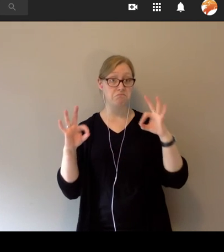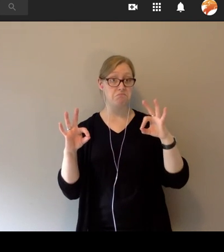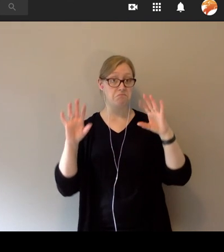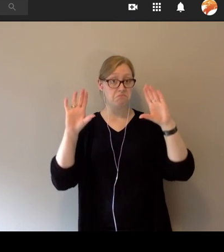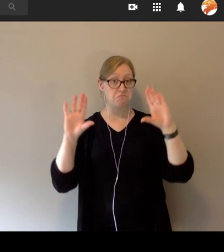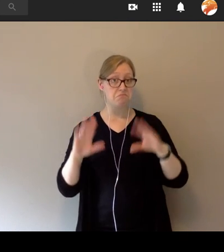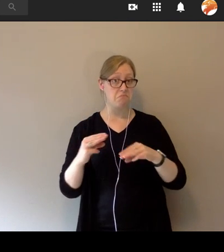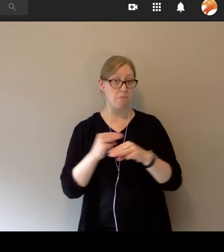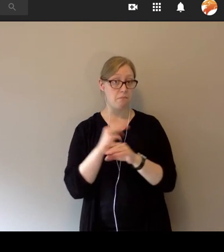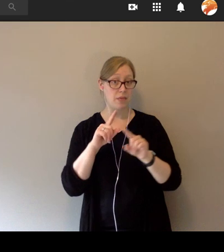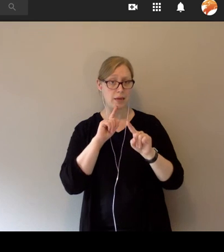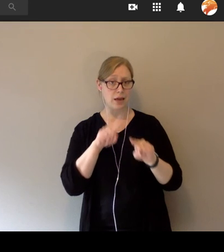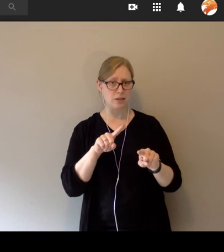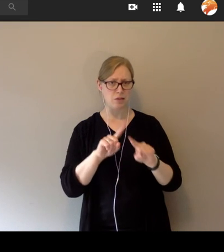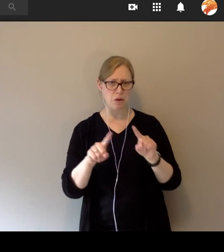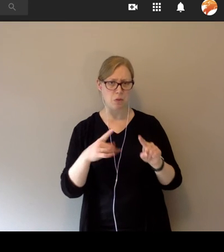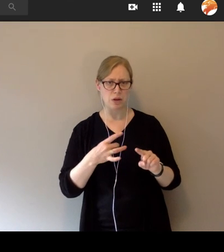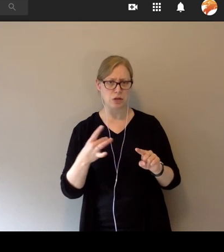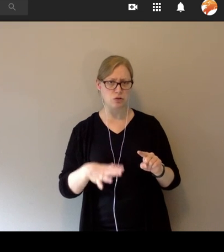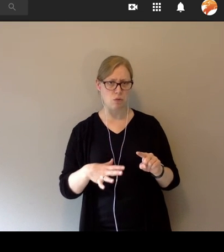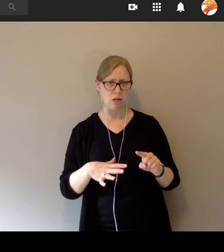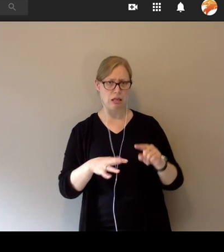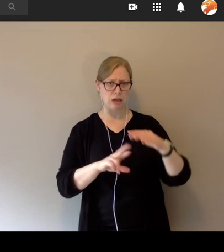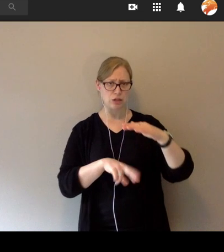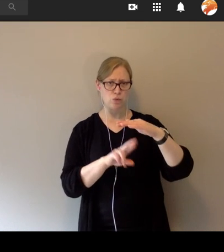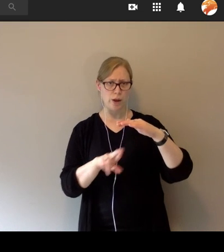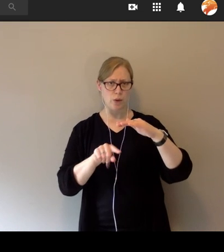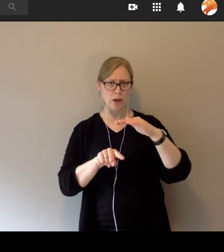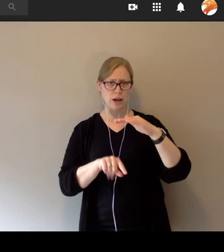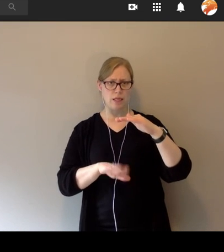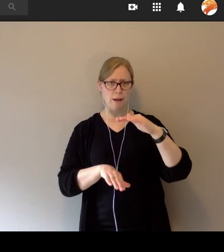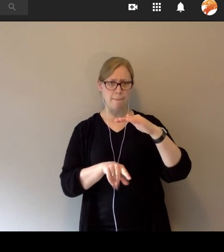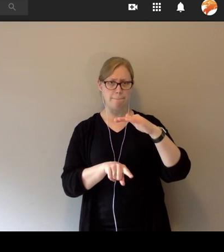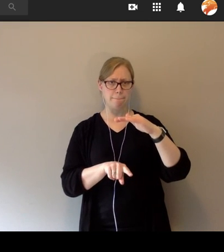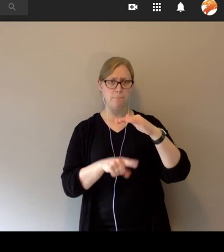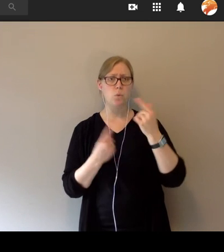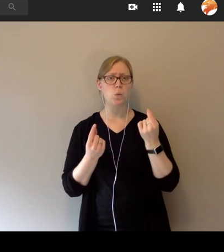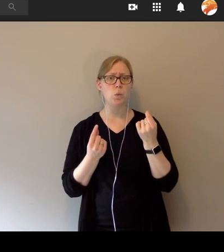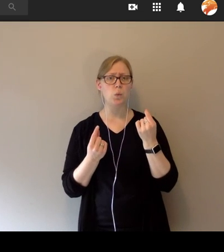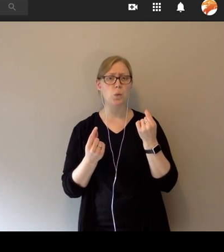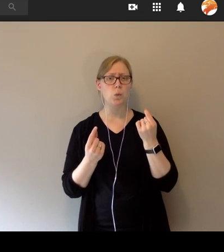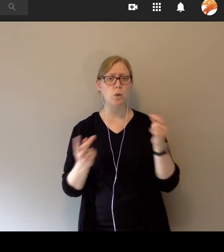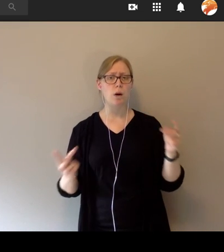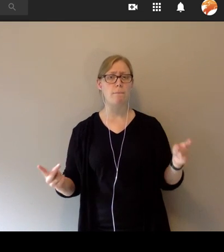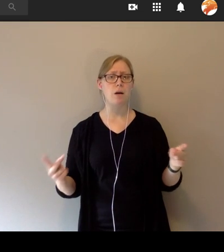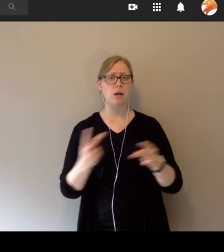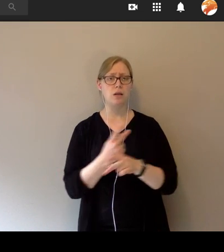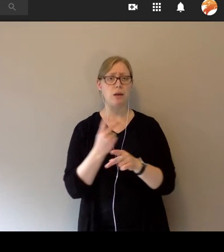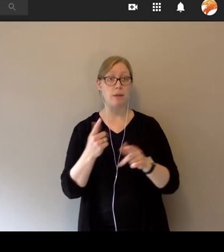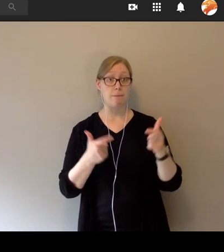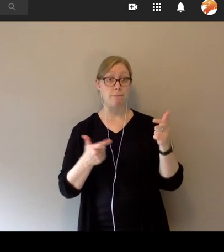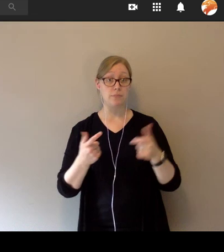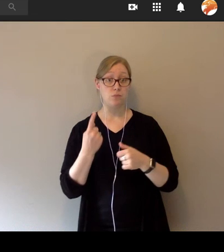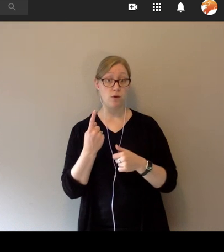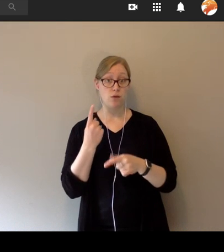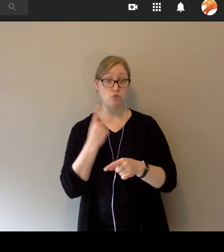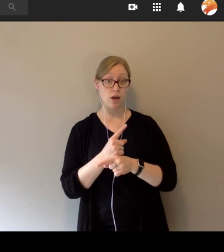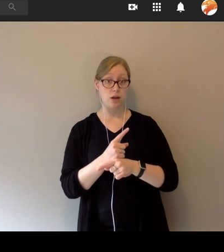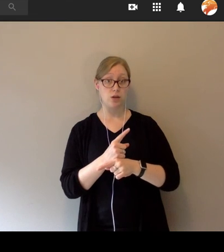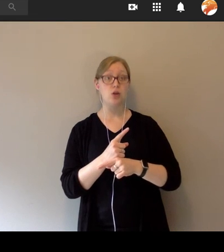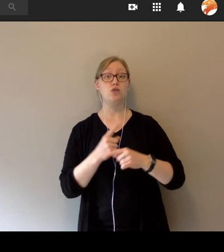answer, but we don't like radicals in the denominator. So remember, the trick is to multiply by a giant 1, square root of 3 over square